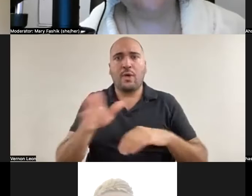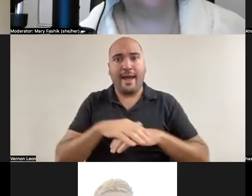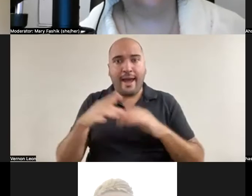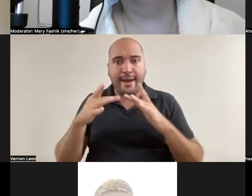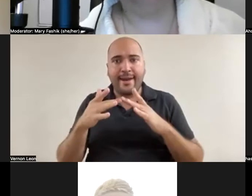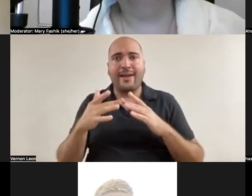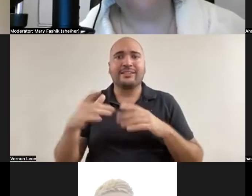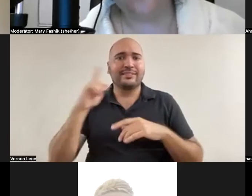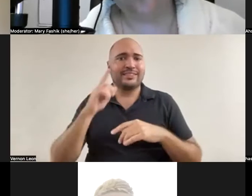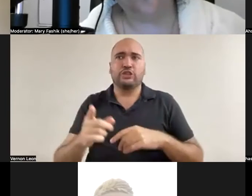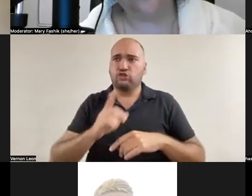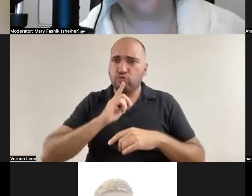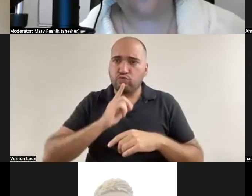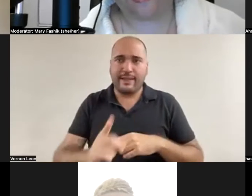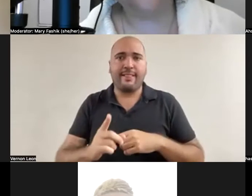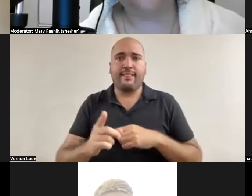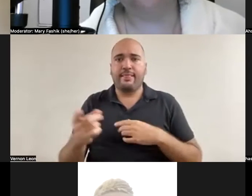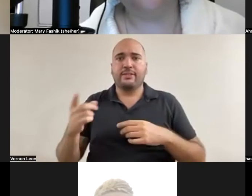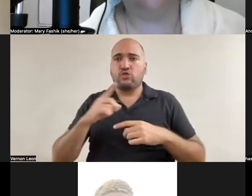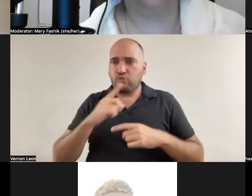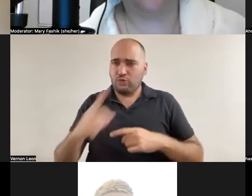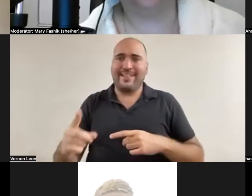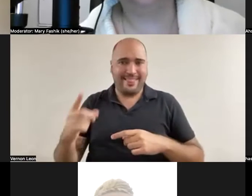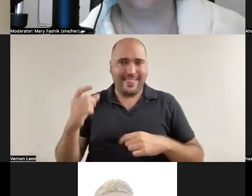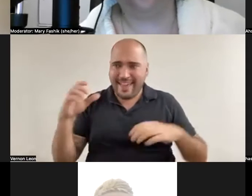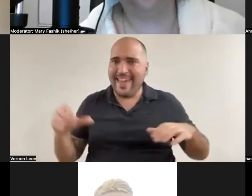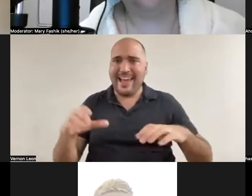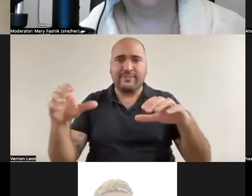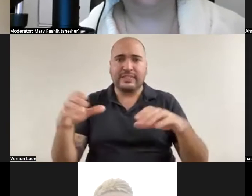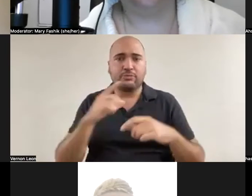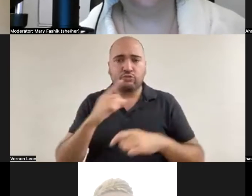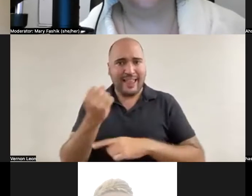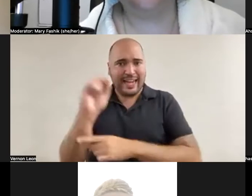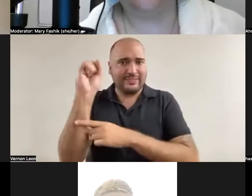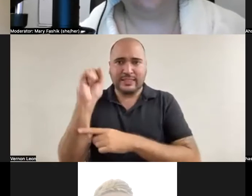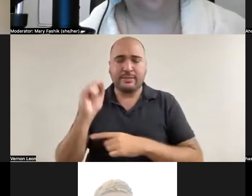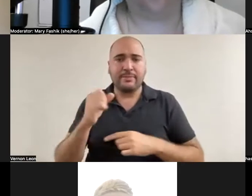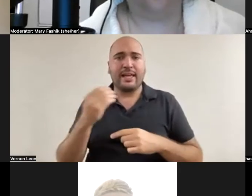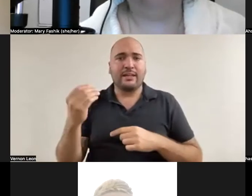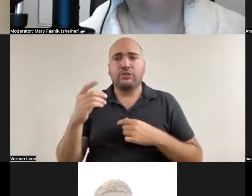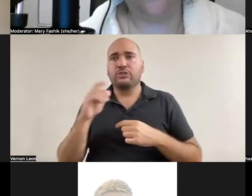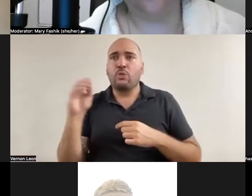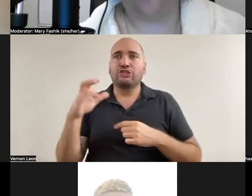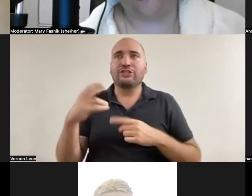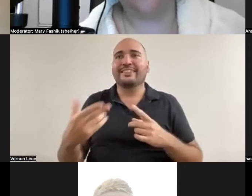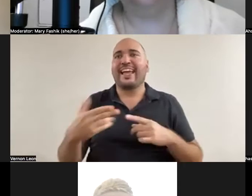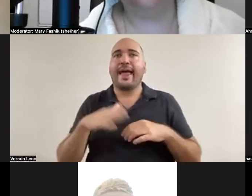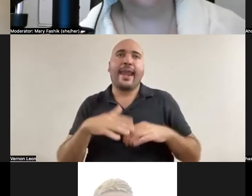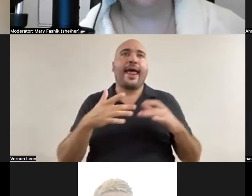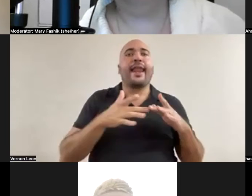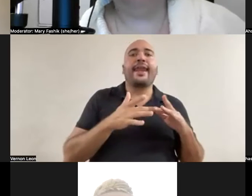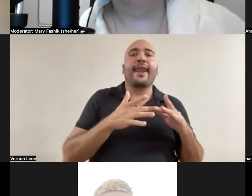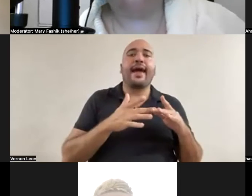online is real activism. There's no such thing as online